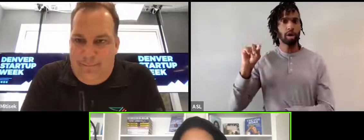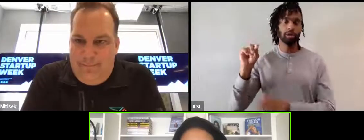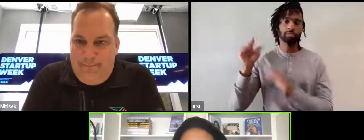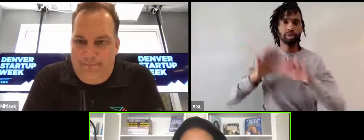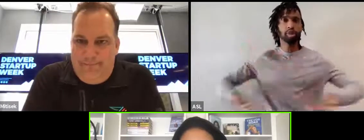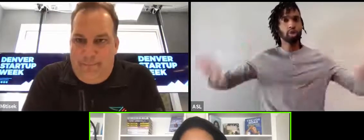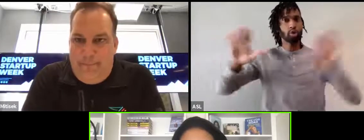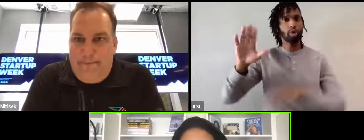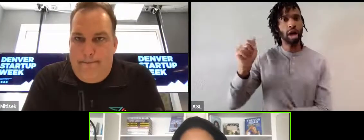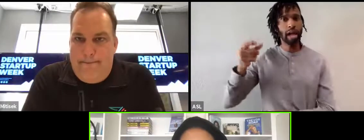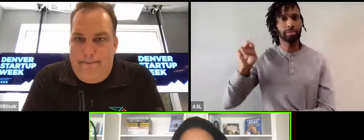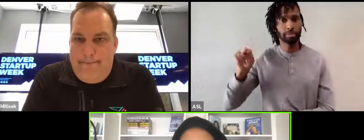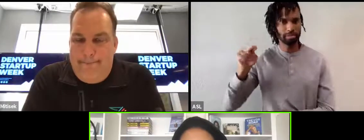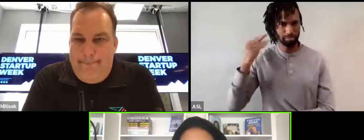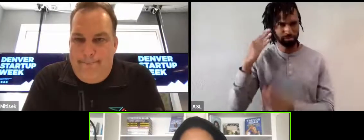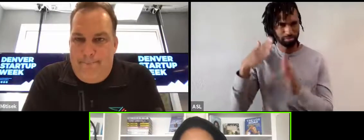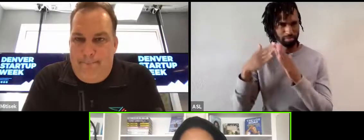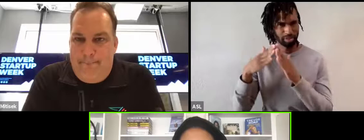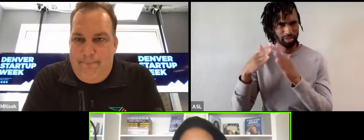you all have